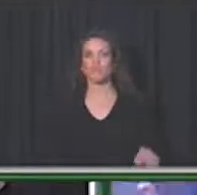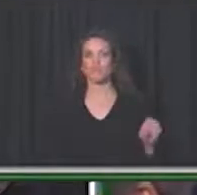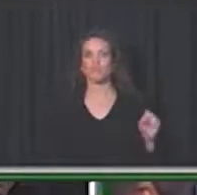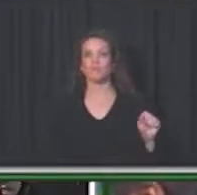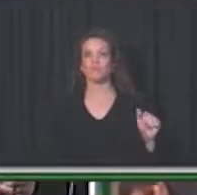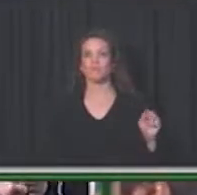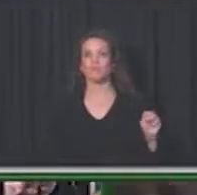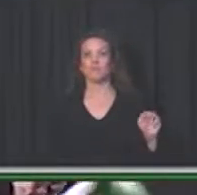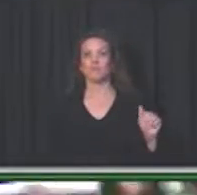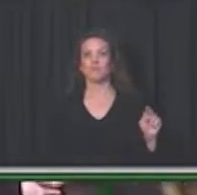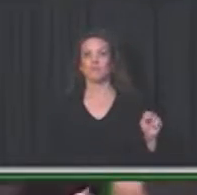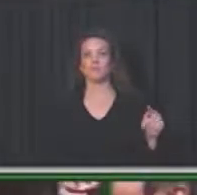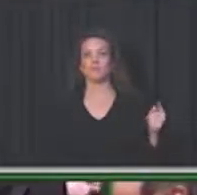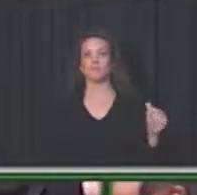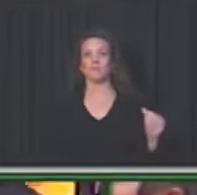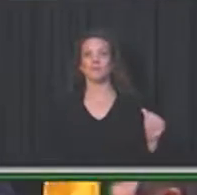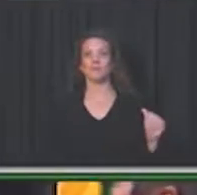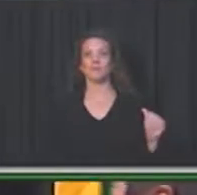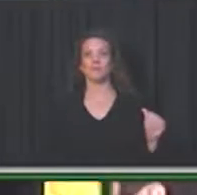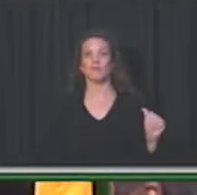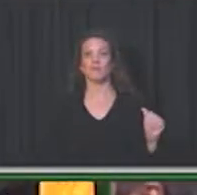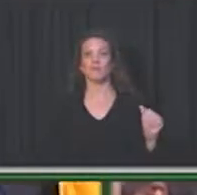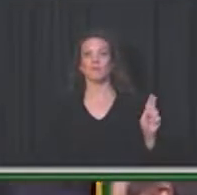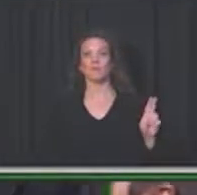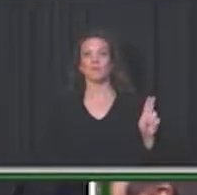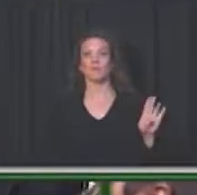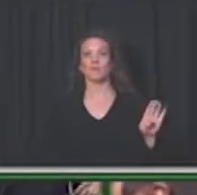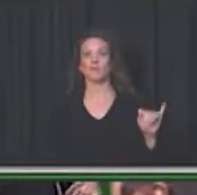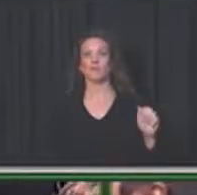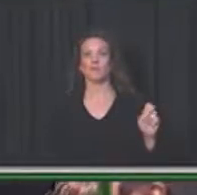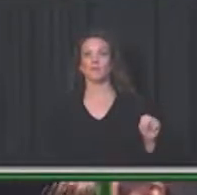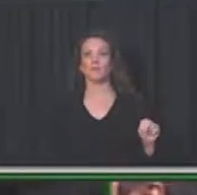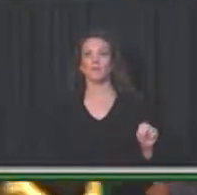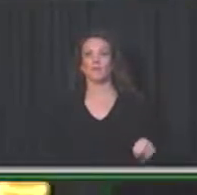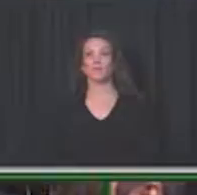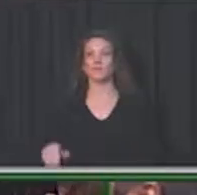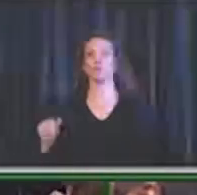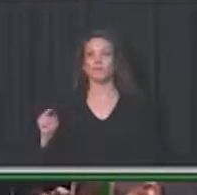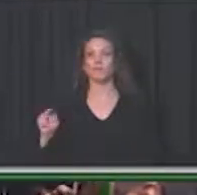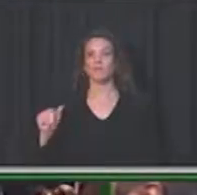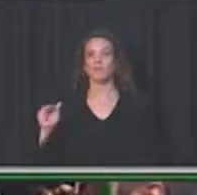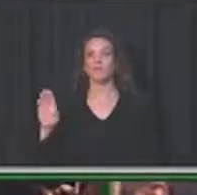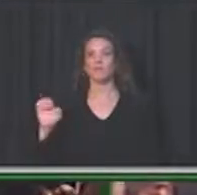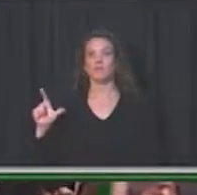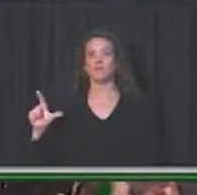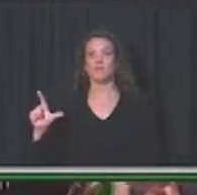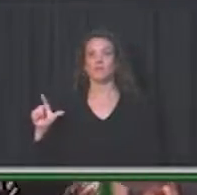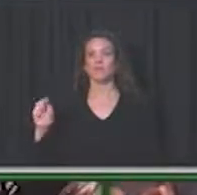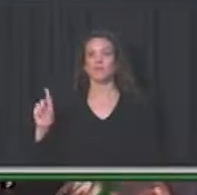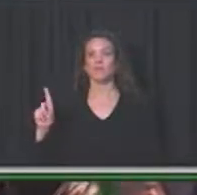Samantha Igreen Ugibon. Annabelle Lasago de Salba.